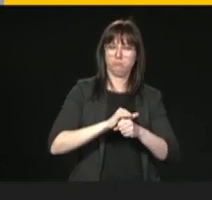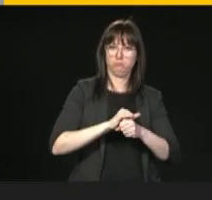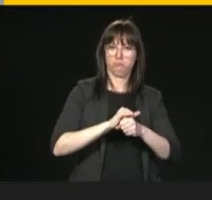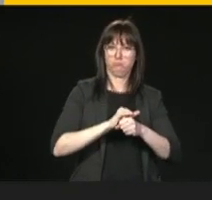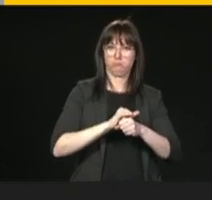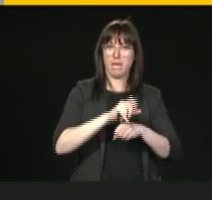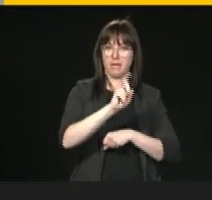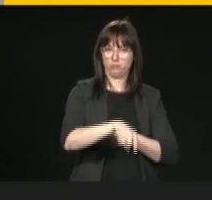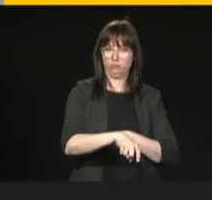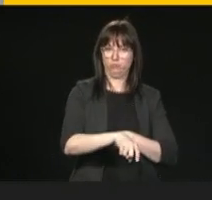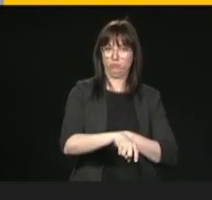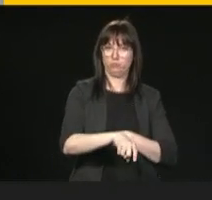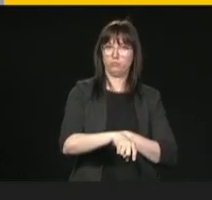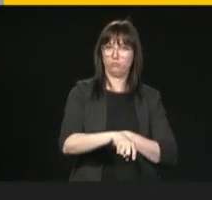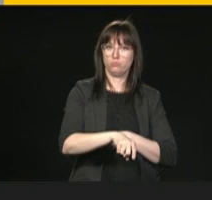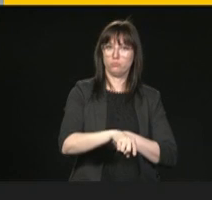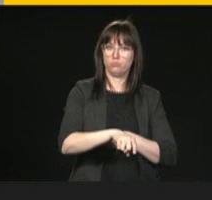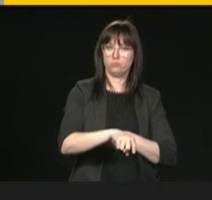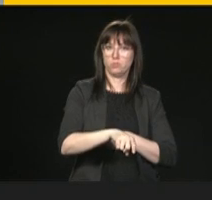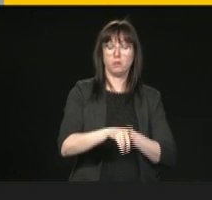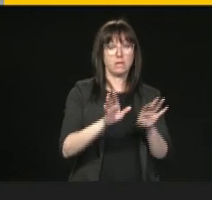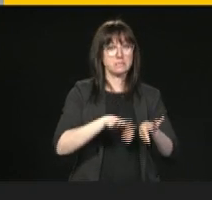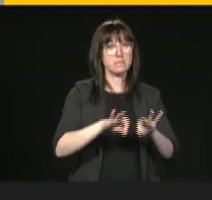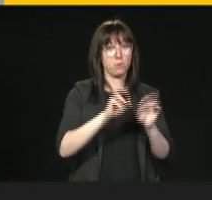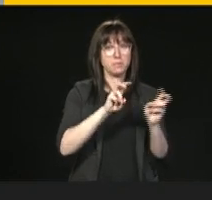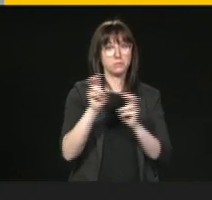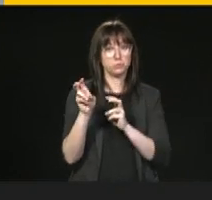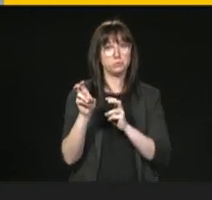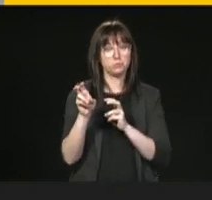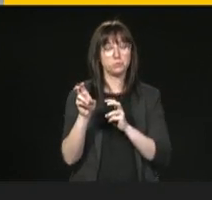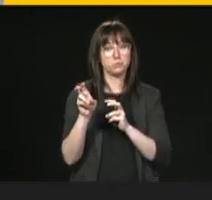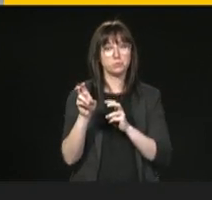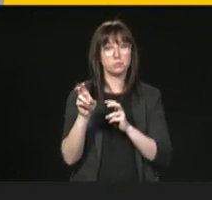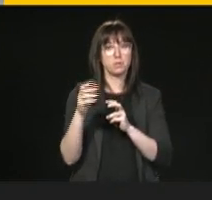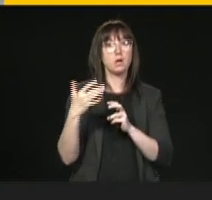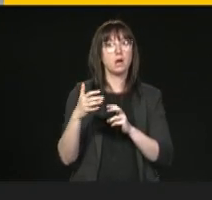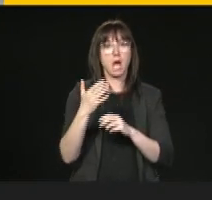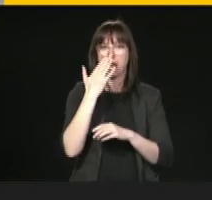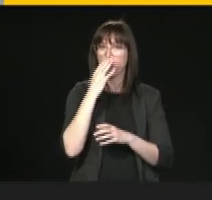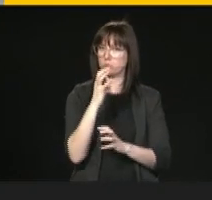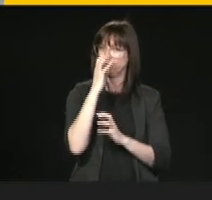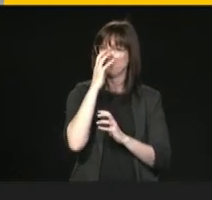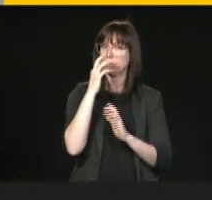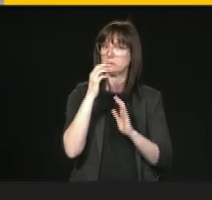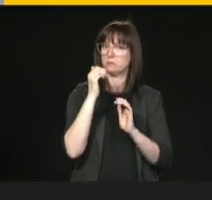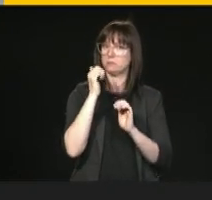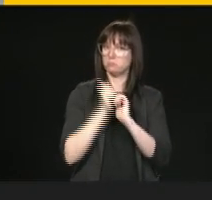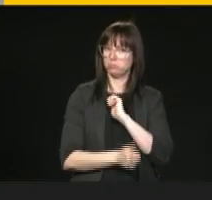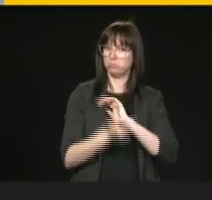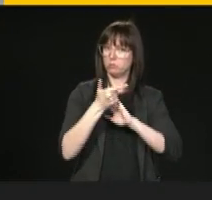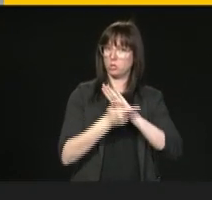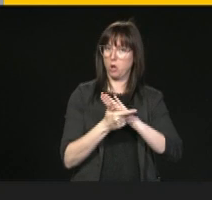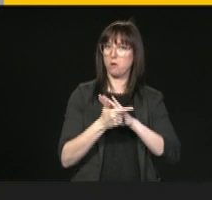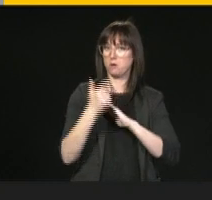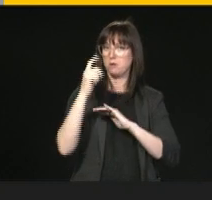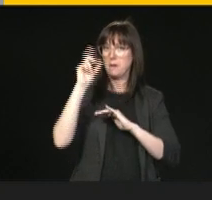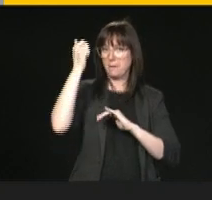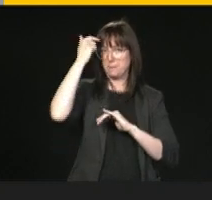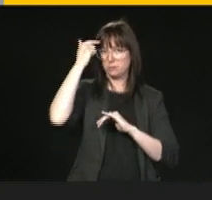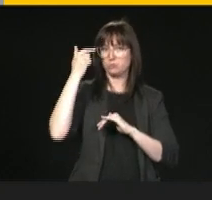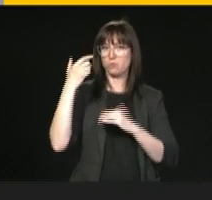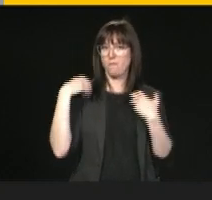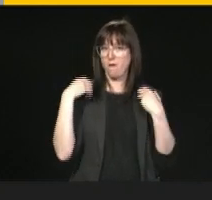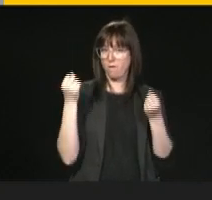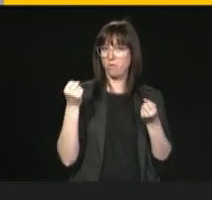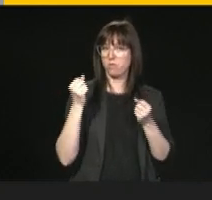a serious issue, and certainly that's a very strong measure that our Minister of Health, Minister Haidu, put in place on March 25th. And